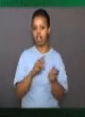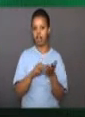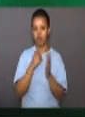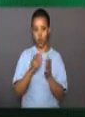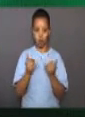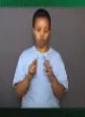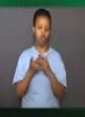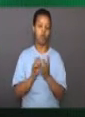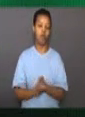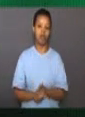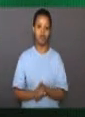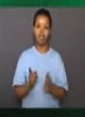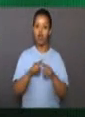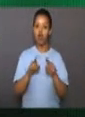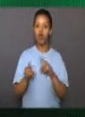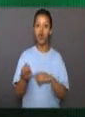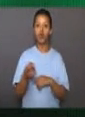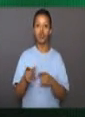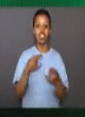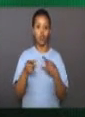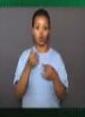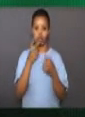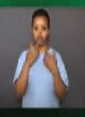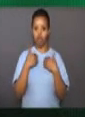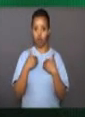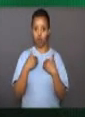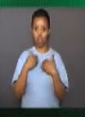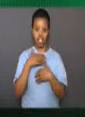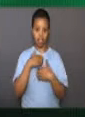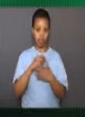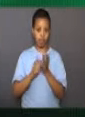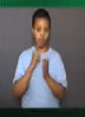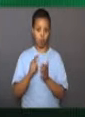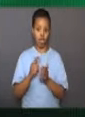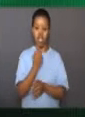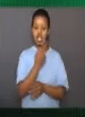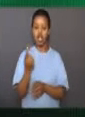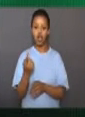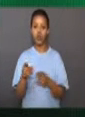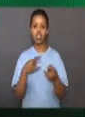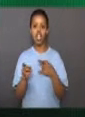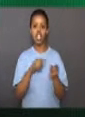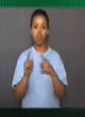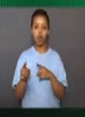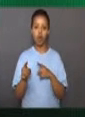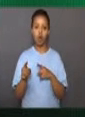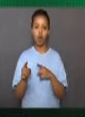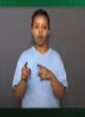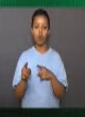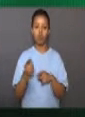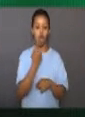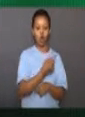There are many different species of animals, and each species behaves